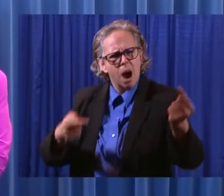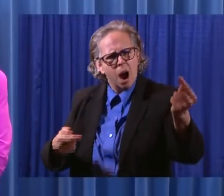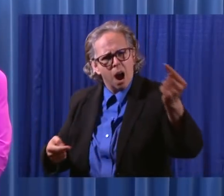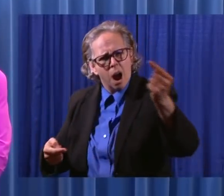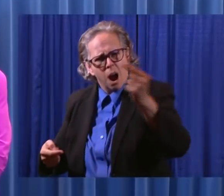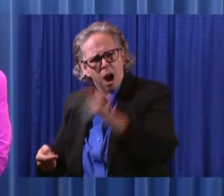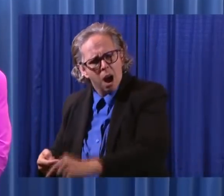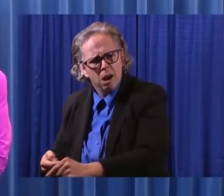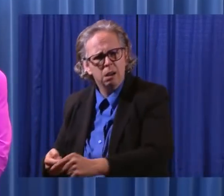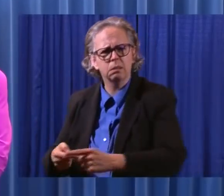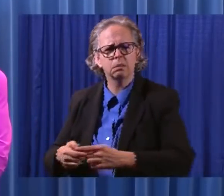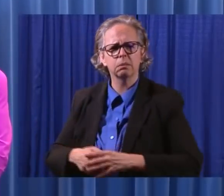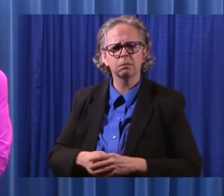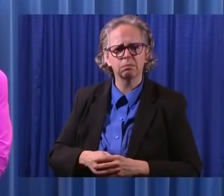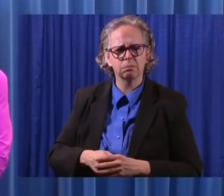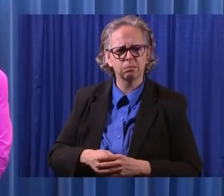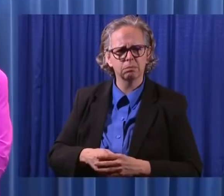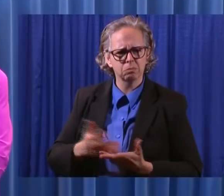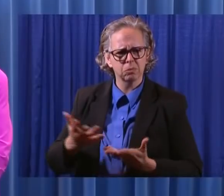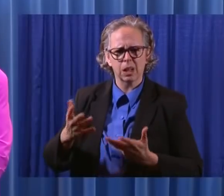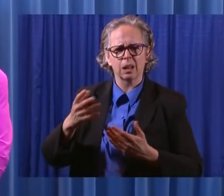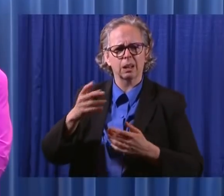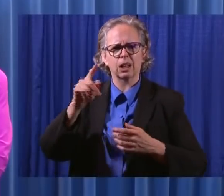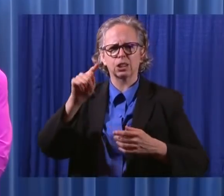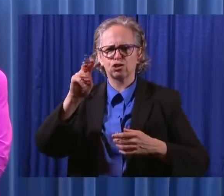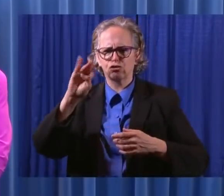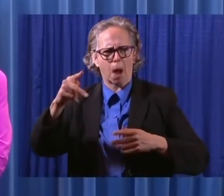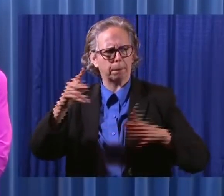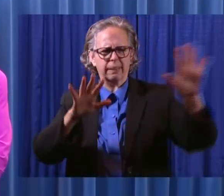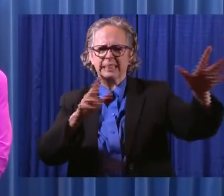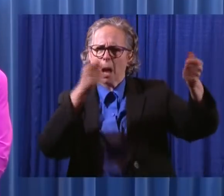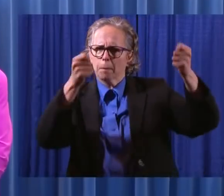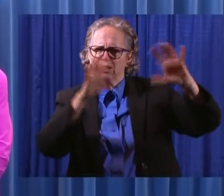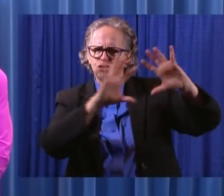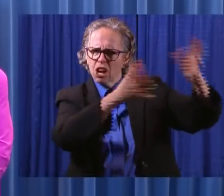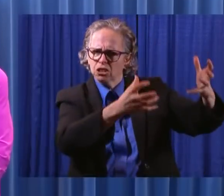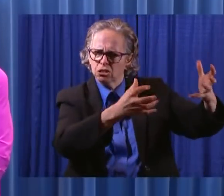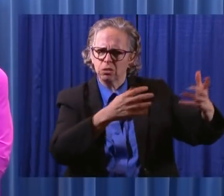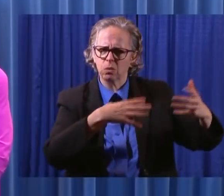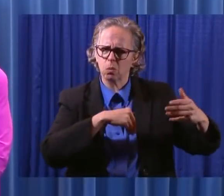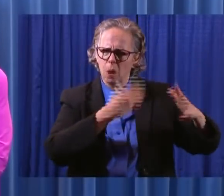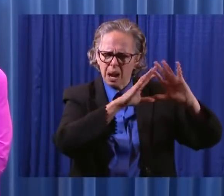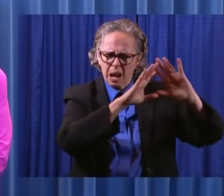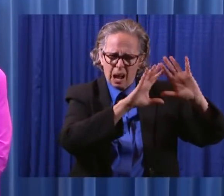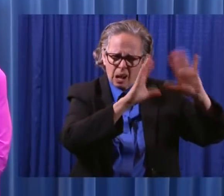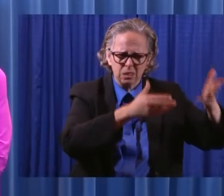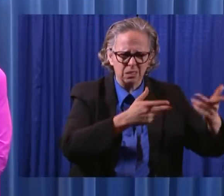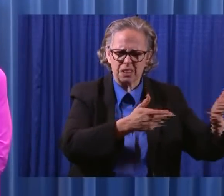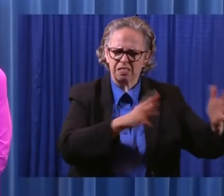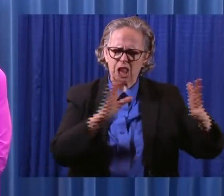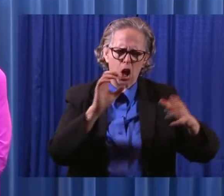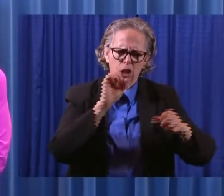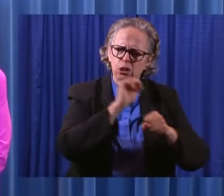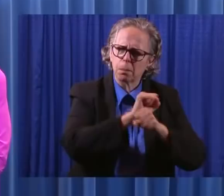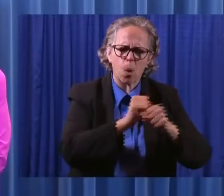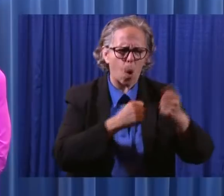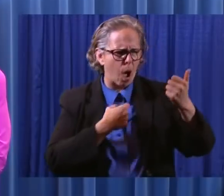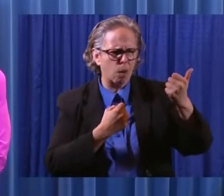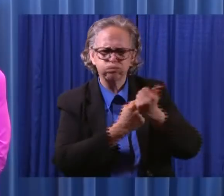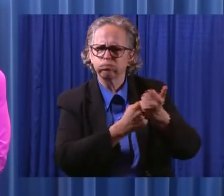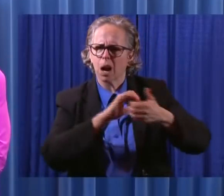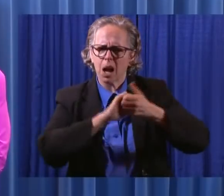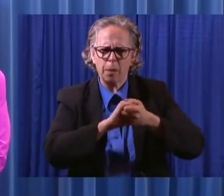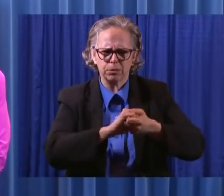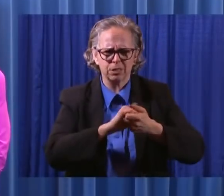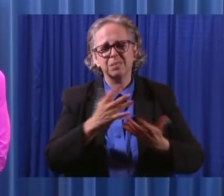the Trump-Pence administration for the work they've done and be in cooperation with governors. And I'm sorry I'm going to miss the Vice